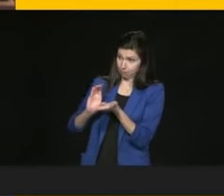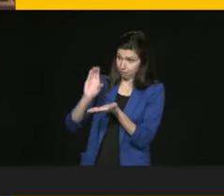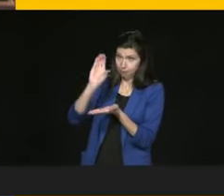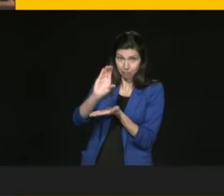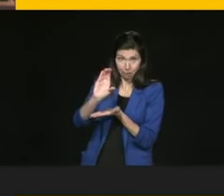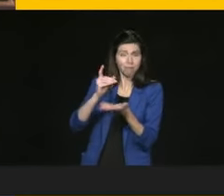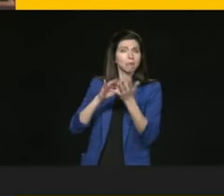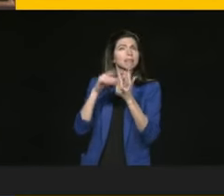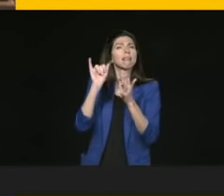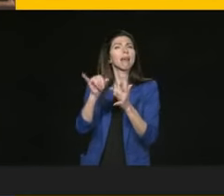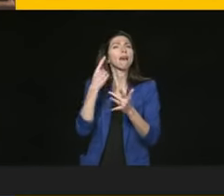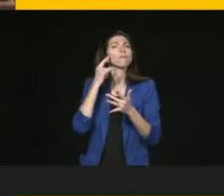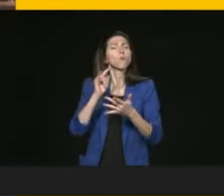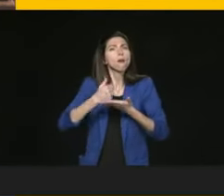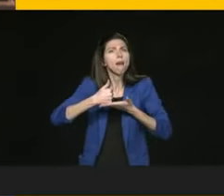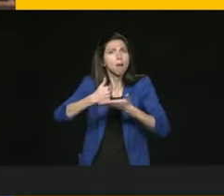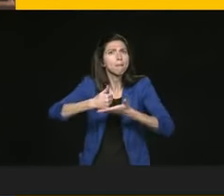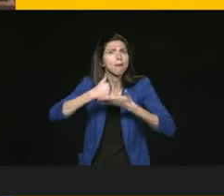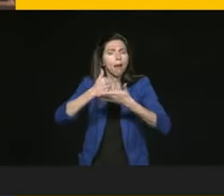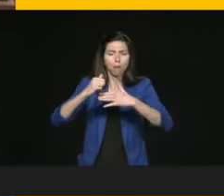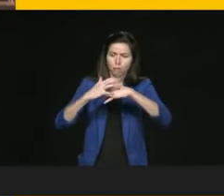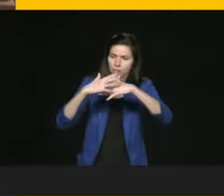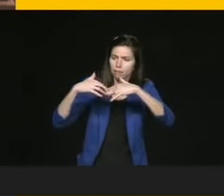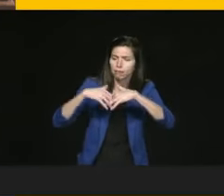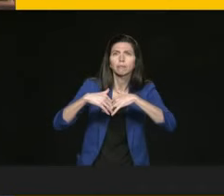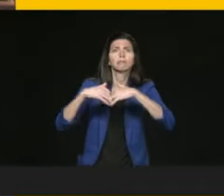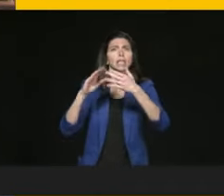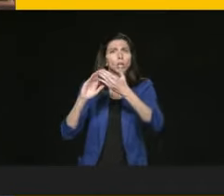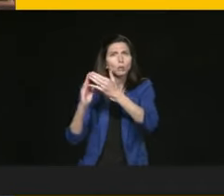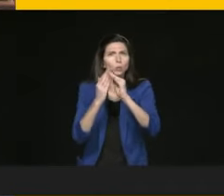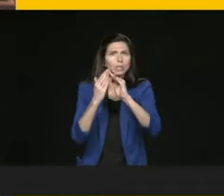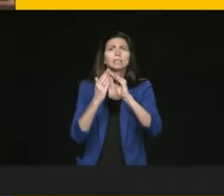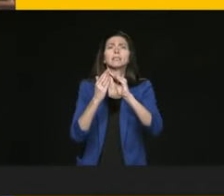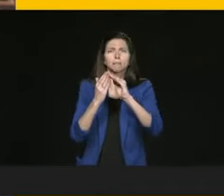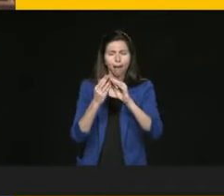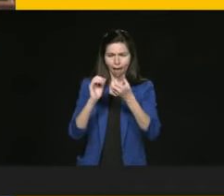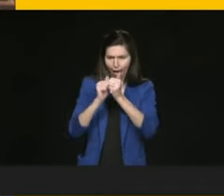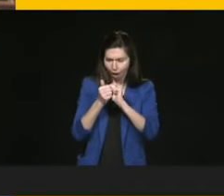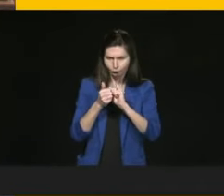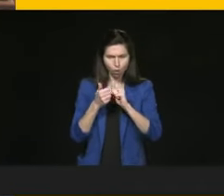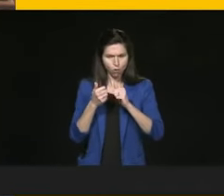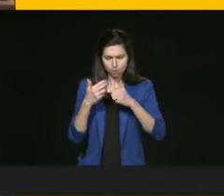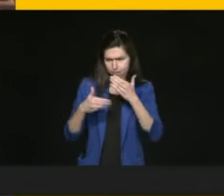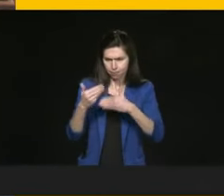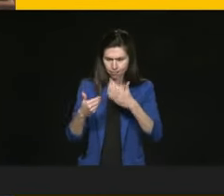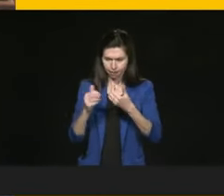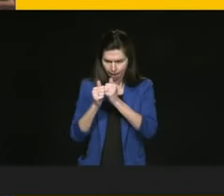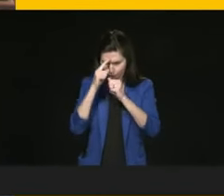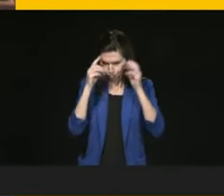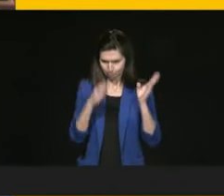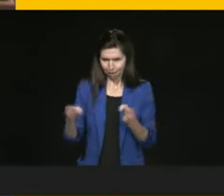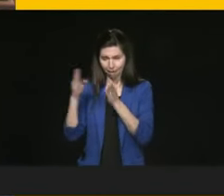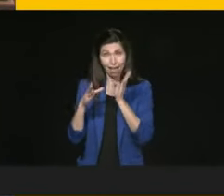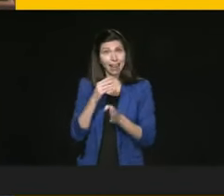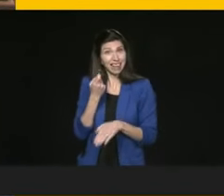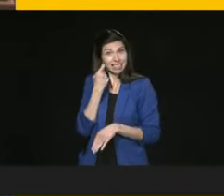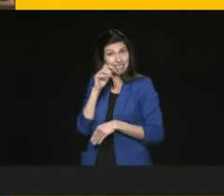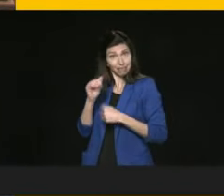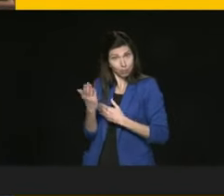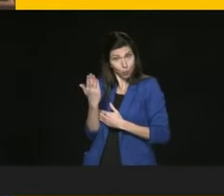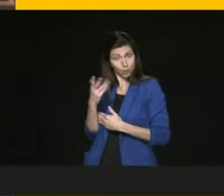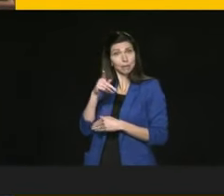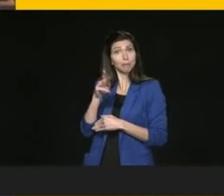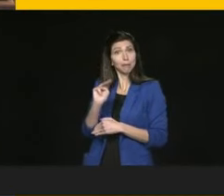and react to the spread of this virus, this morning the Prime Minister announced $306.8 million